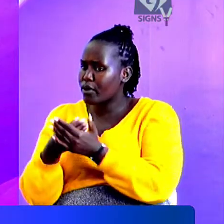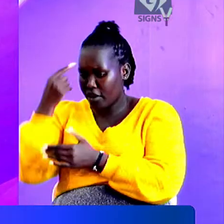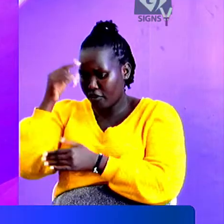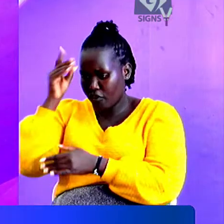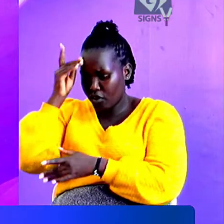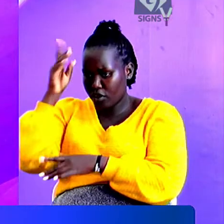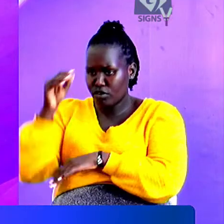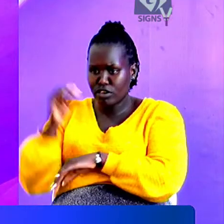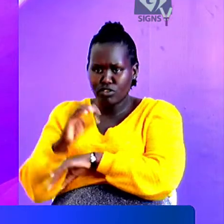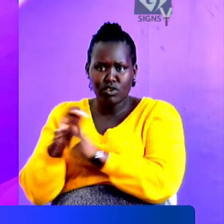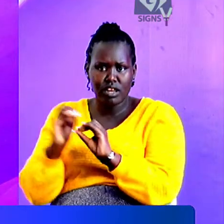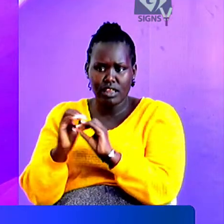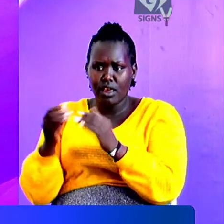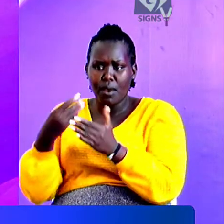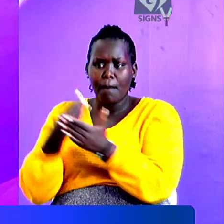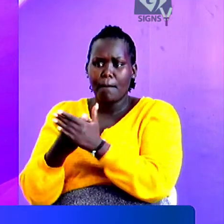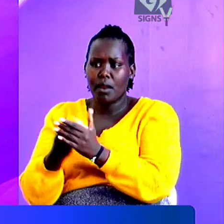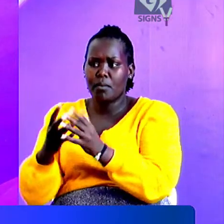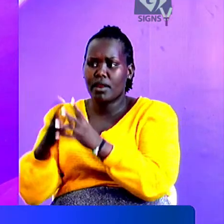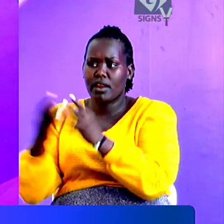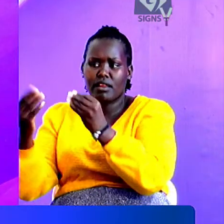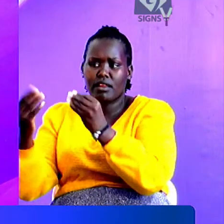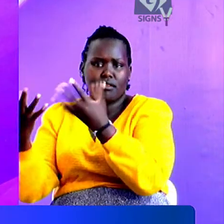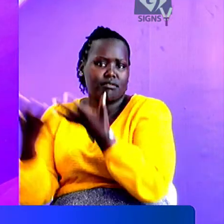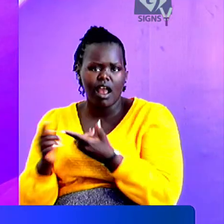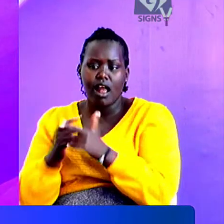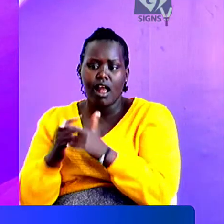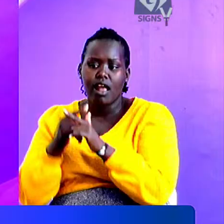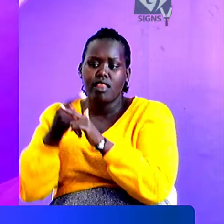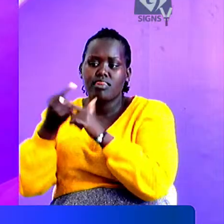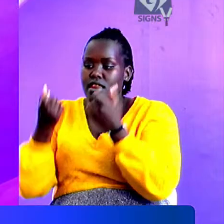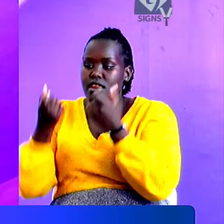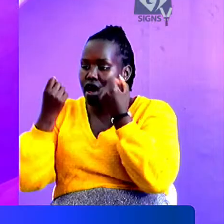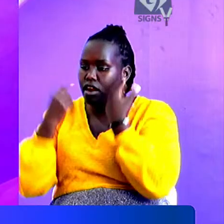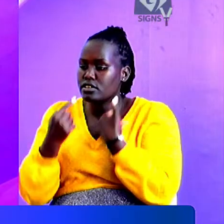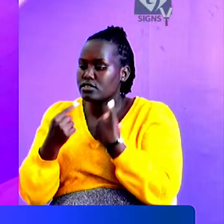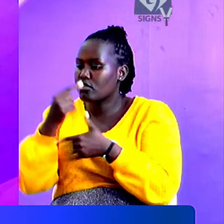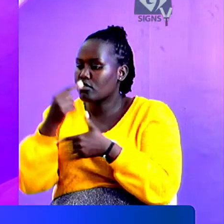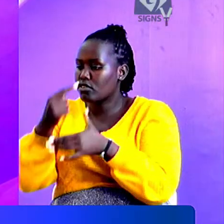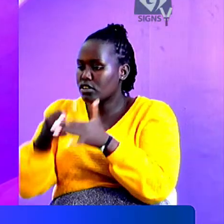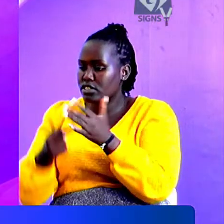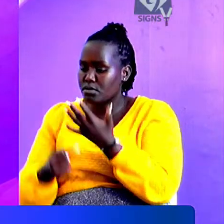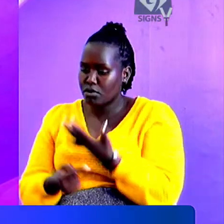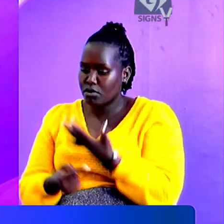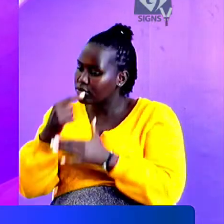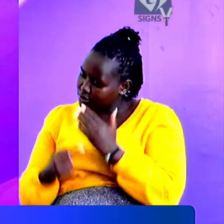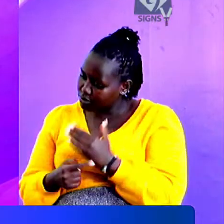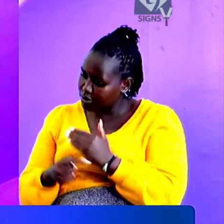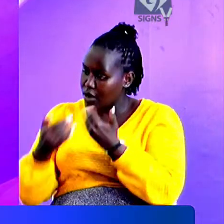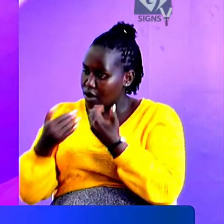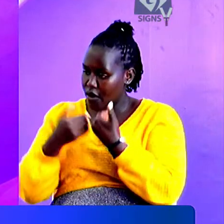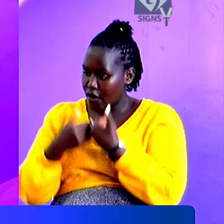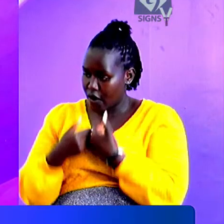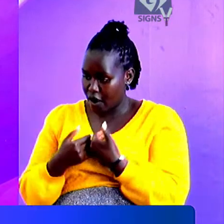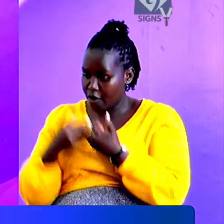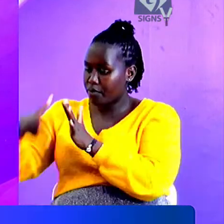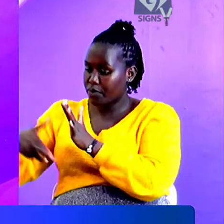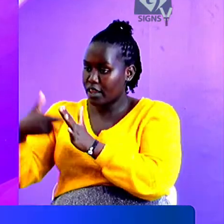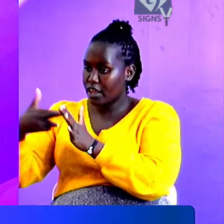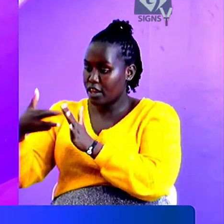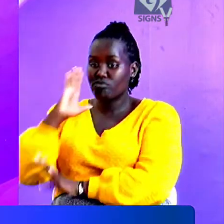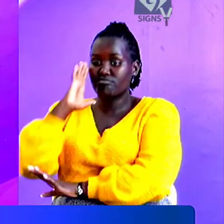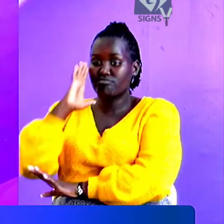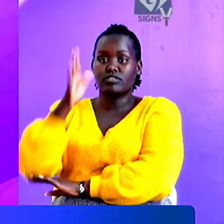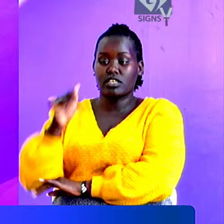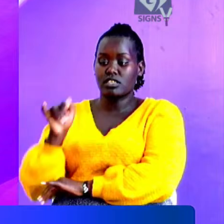Kwani hizi pesa zinaenda Zinaendaga wapi? But then when I understood what he was saying, this Yeah. is what he was saying. I am setting the record Straight. straight.